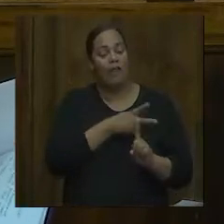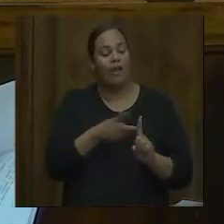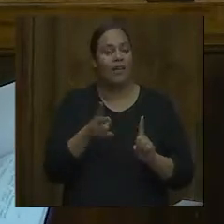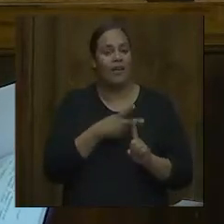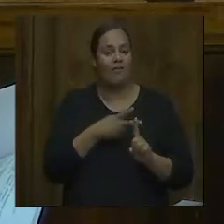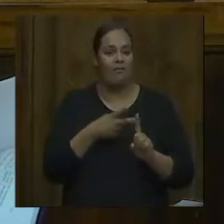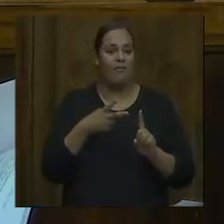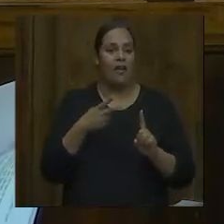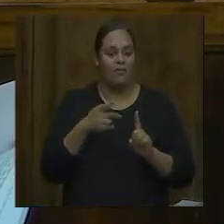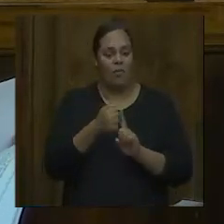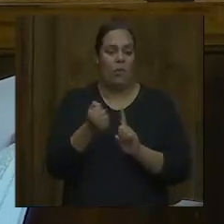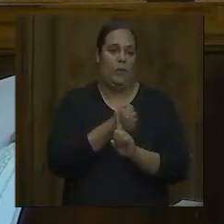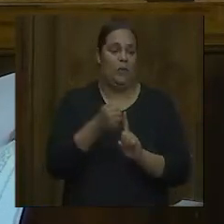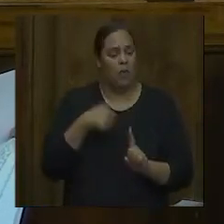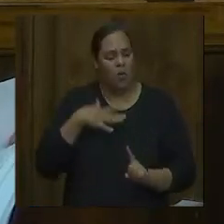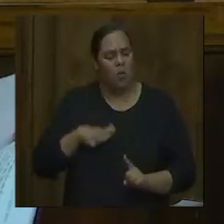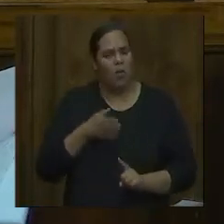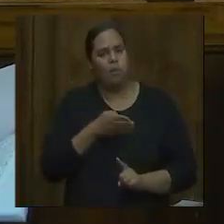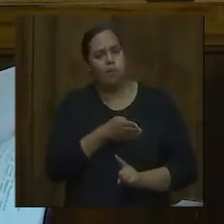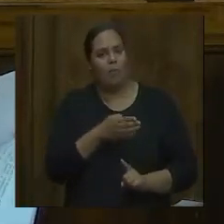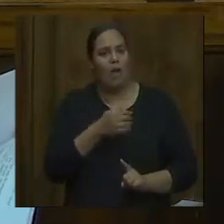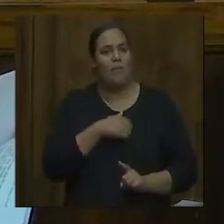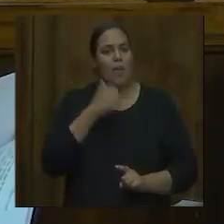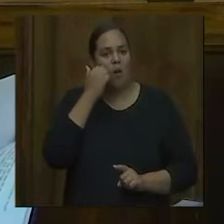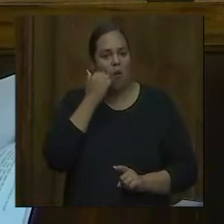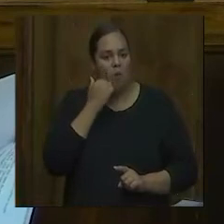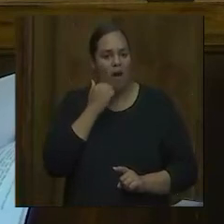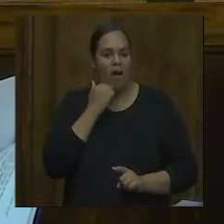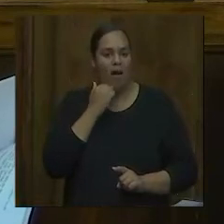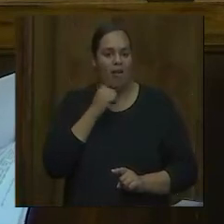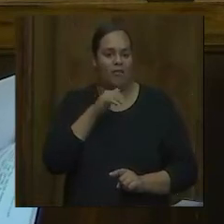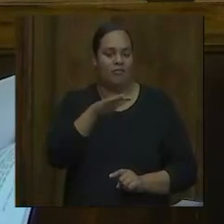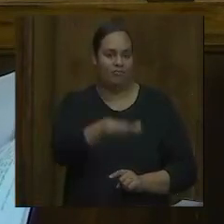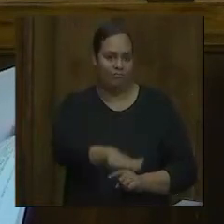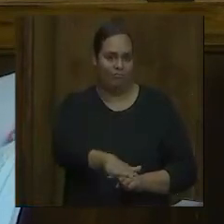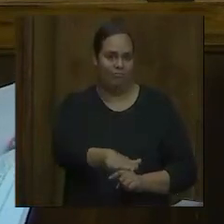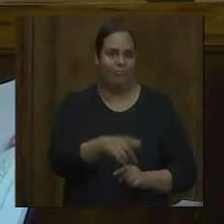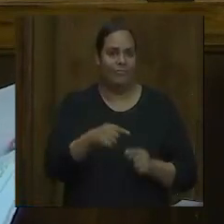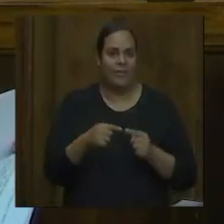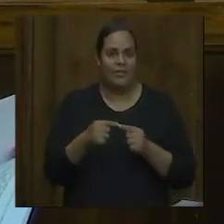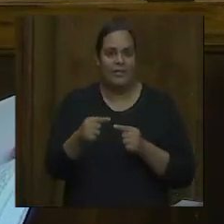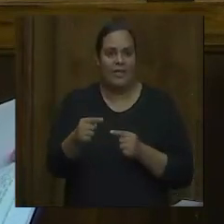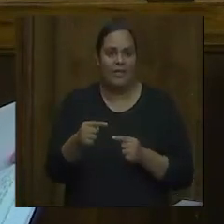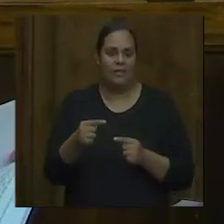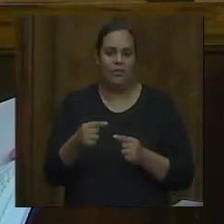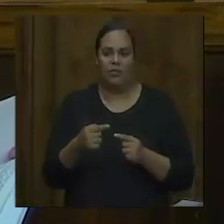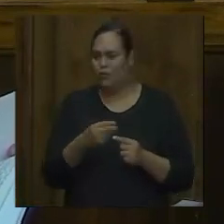of violence and abuse. I want to lend a hand. Send me to Mamina.